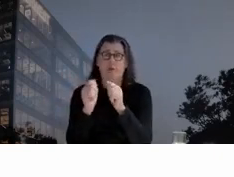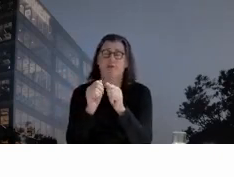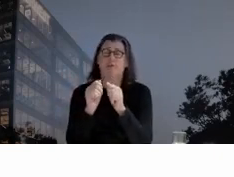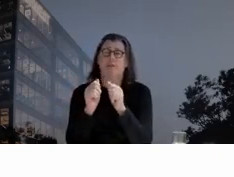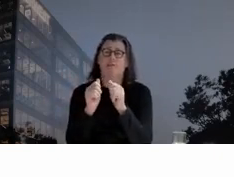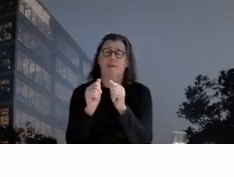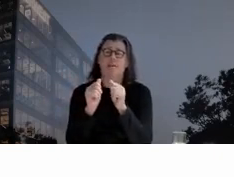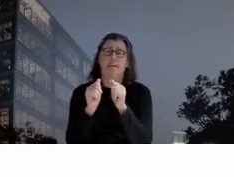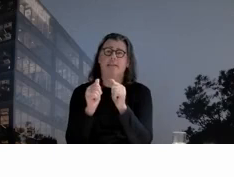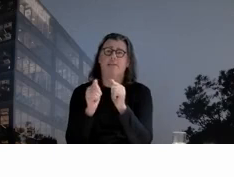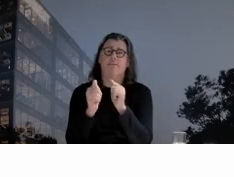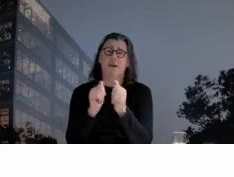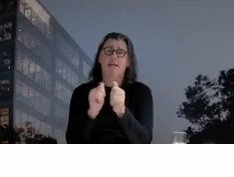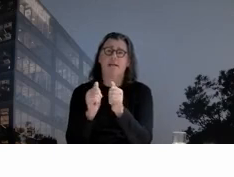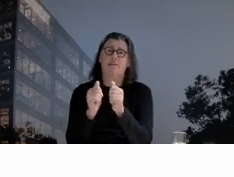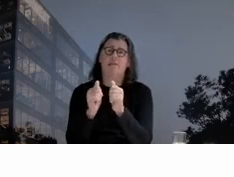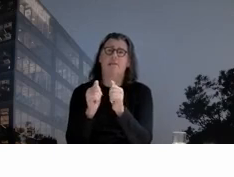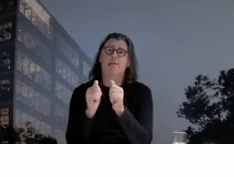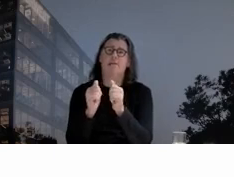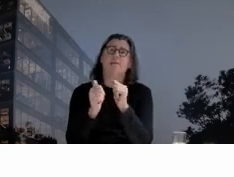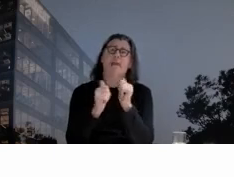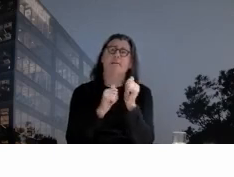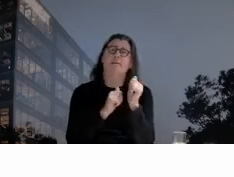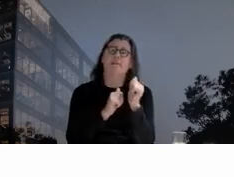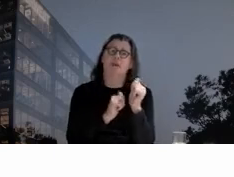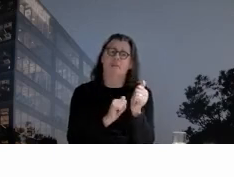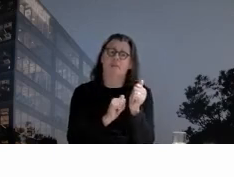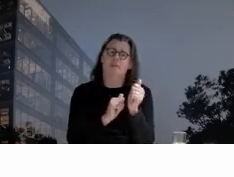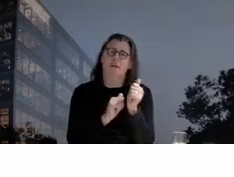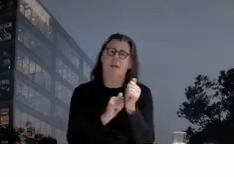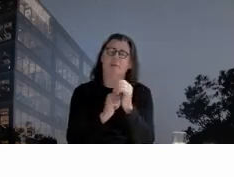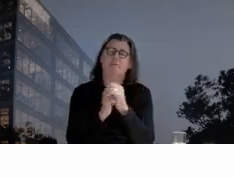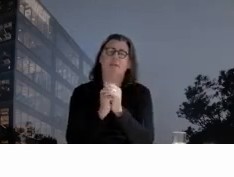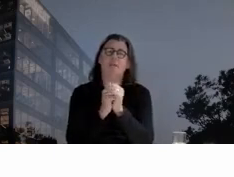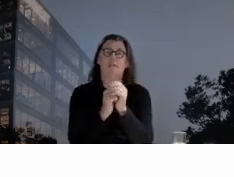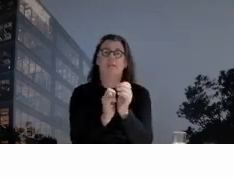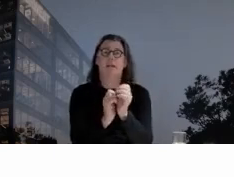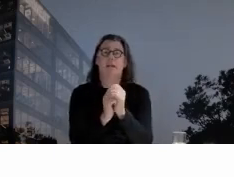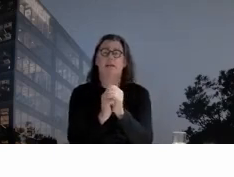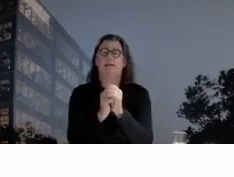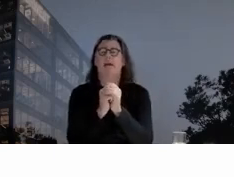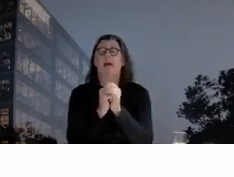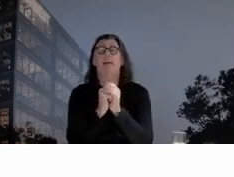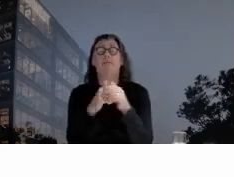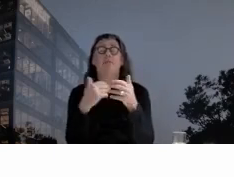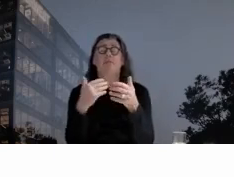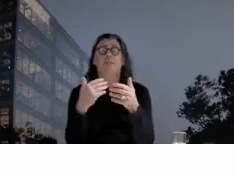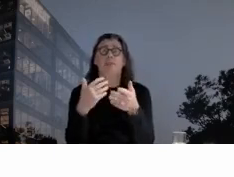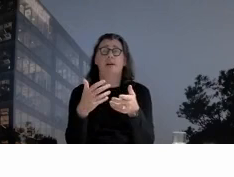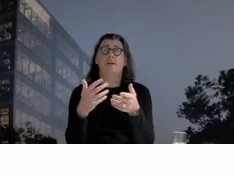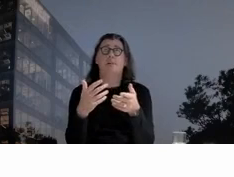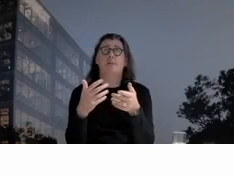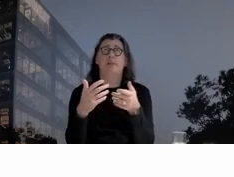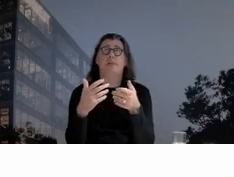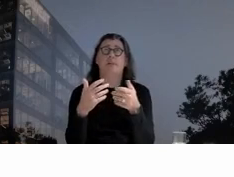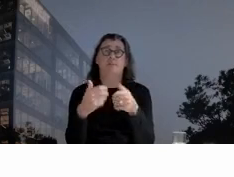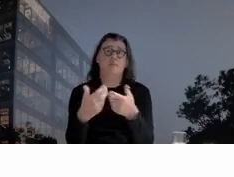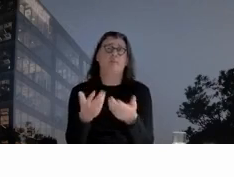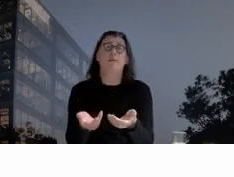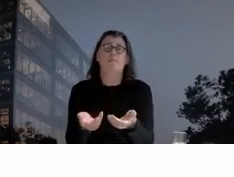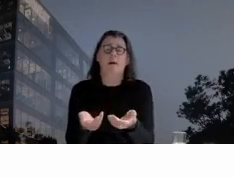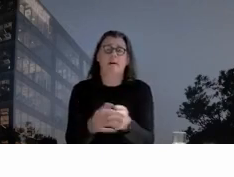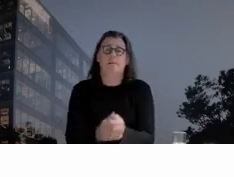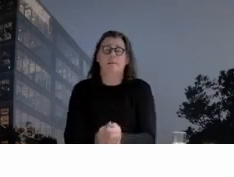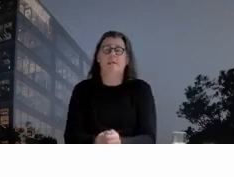of a focus in trying to get to the right answer than the upfront carbon, even today. And if you designed a building to